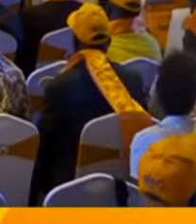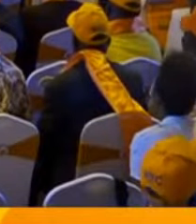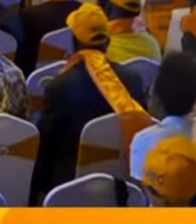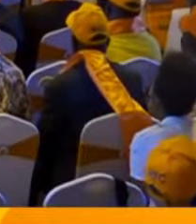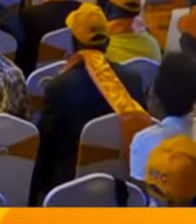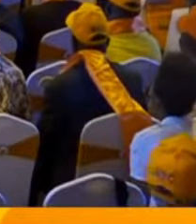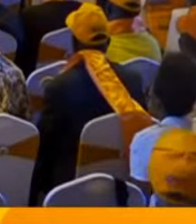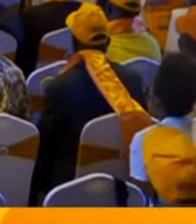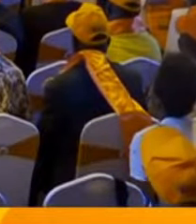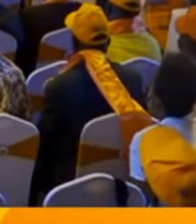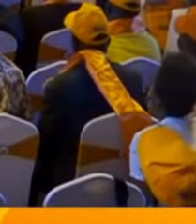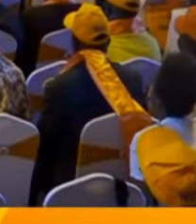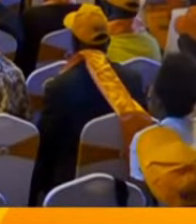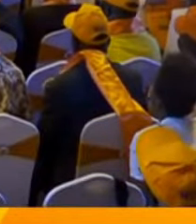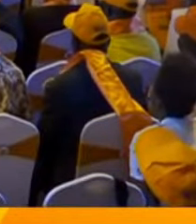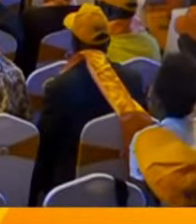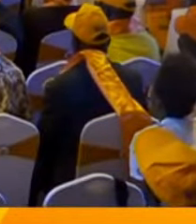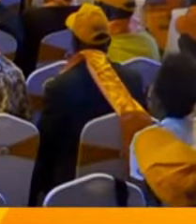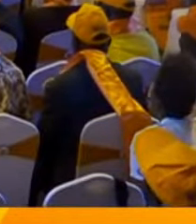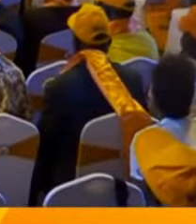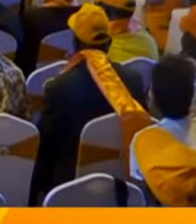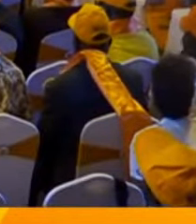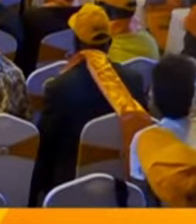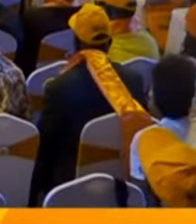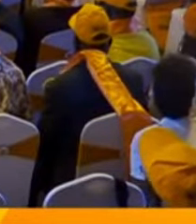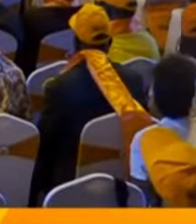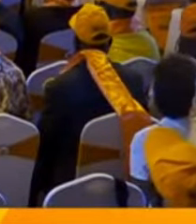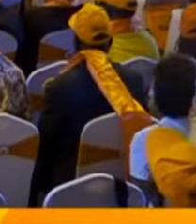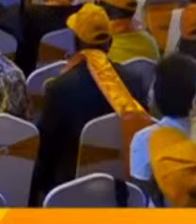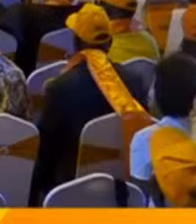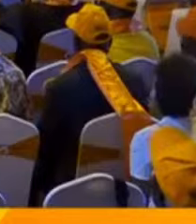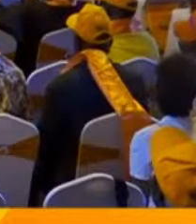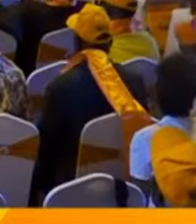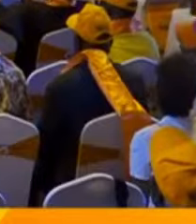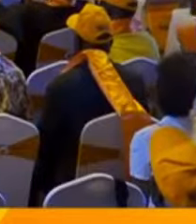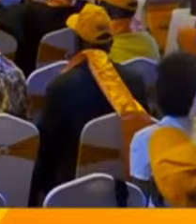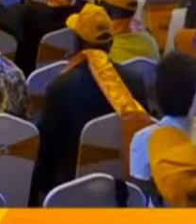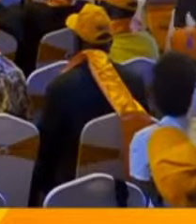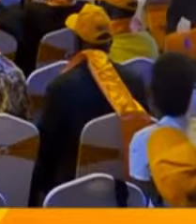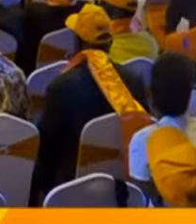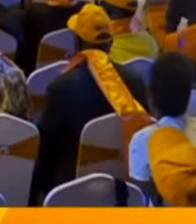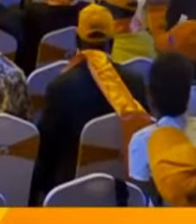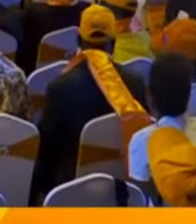organizing secretary Abdusalam. 1 minute, Mheshimiwa.